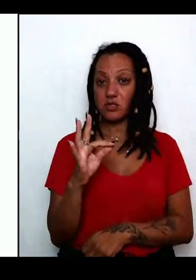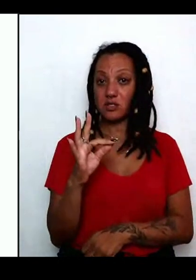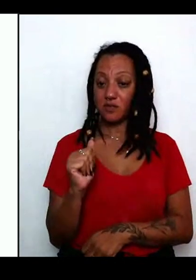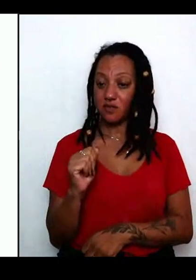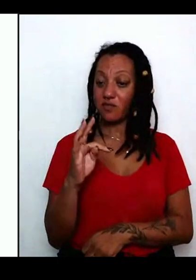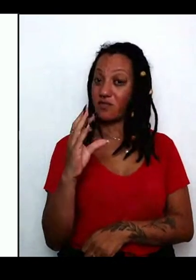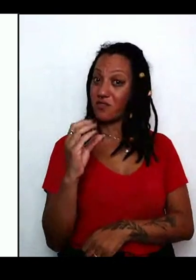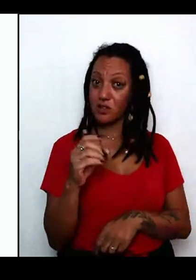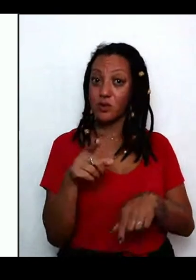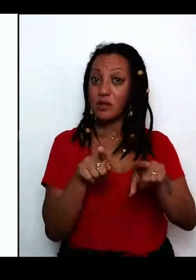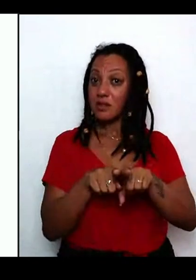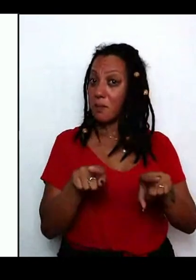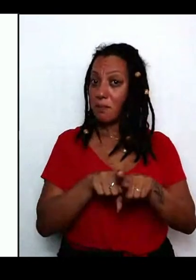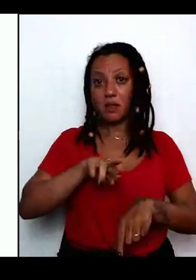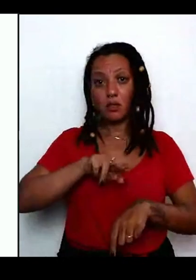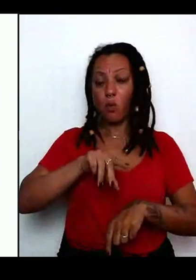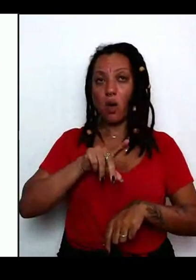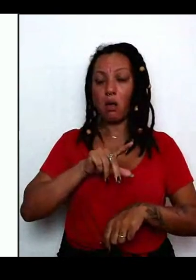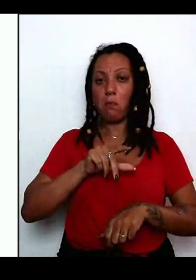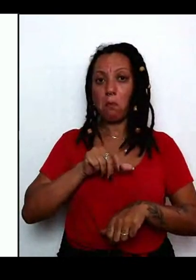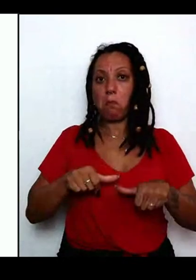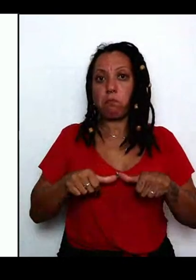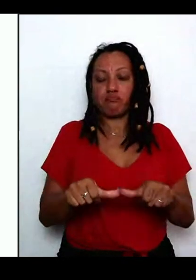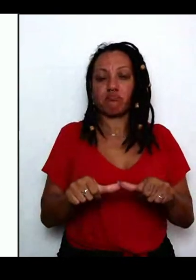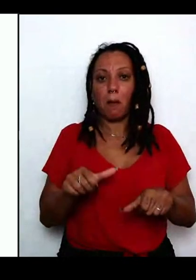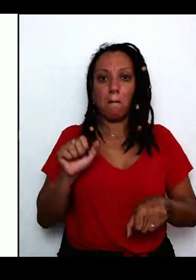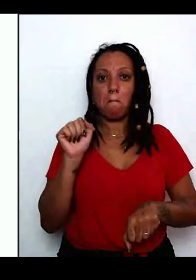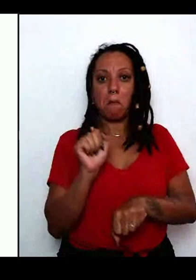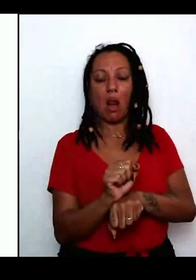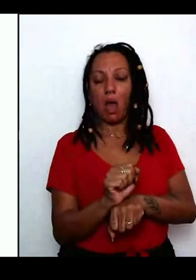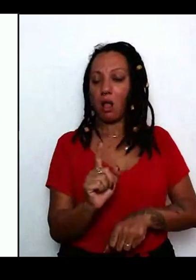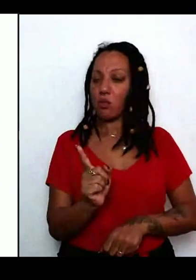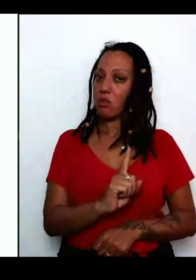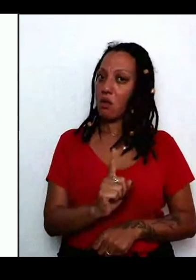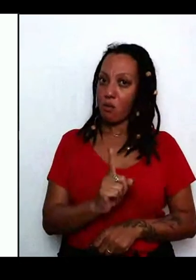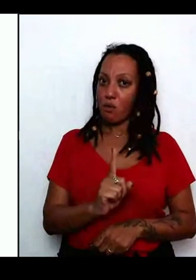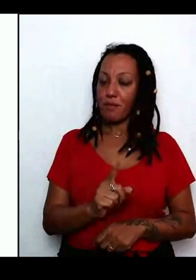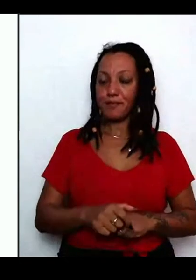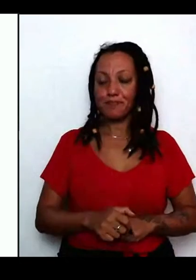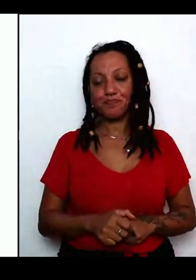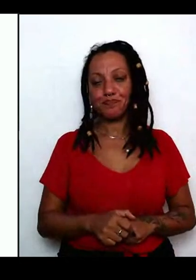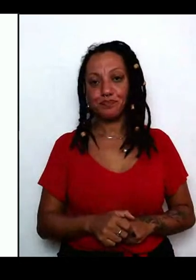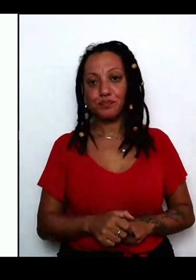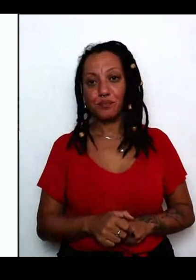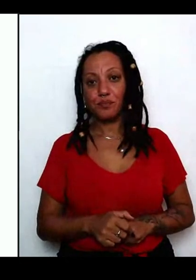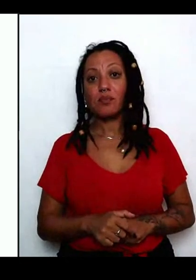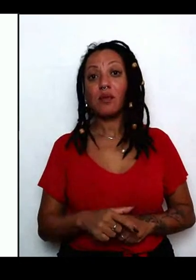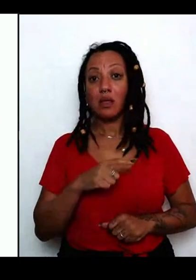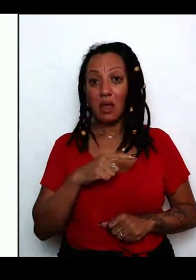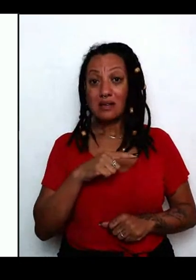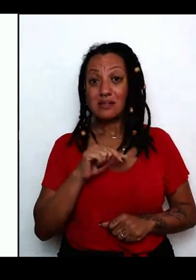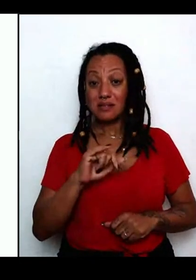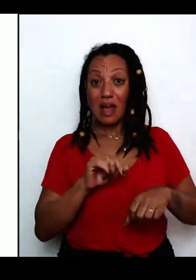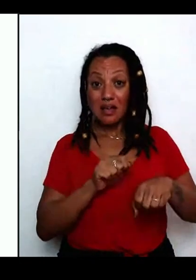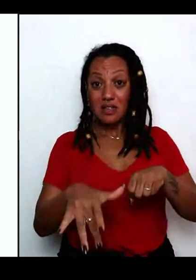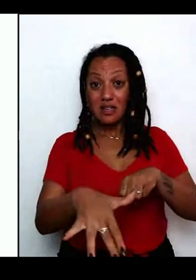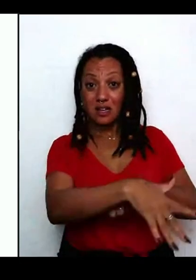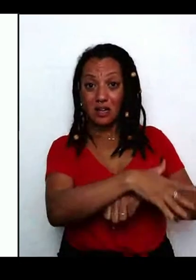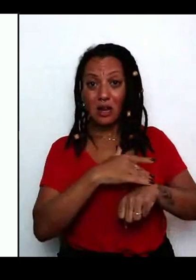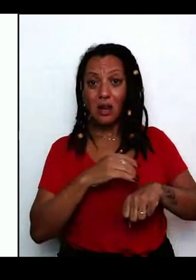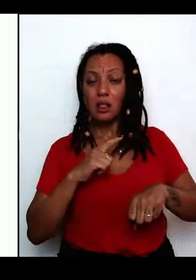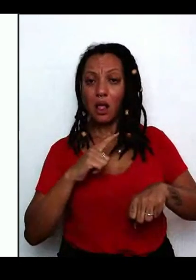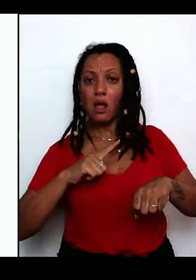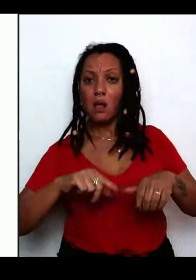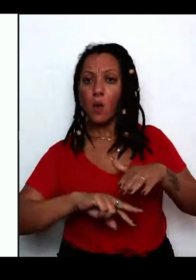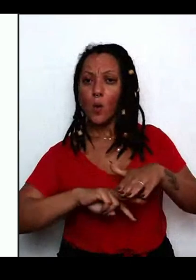and the way that banaba island is subjected to mining illuminates the assumption that nature is passive and that minerals are non-living and therefore